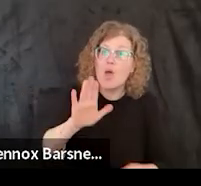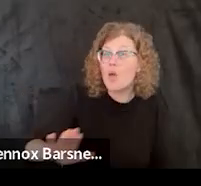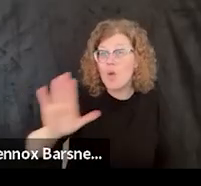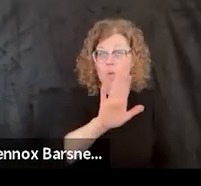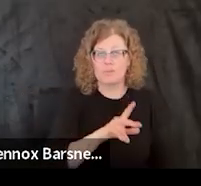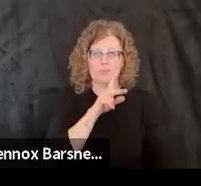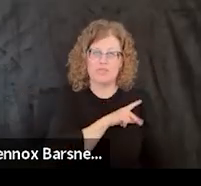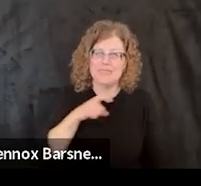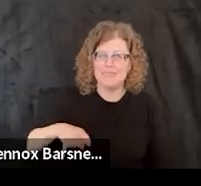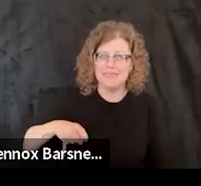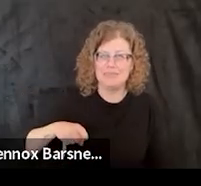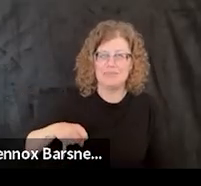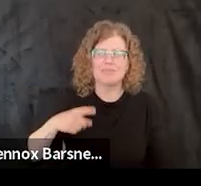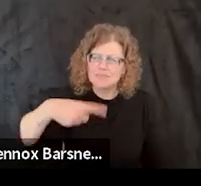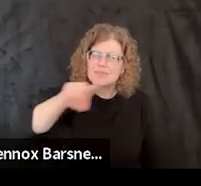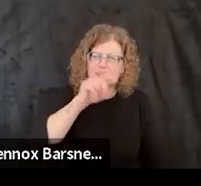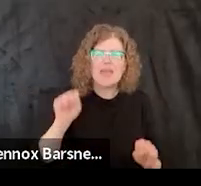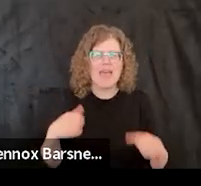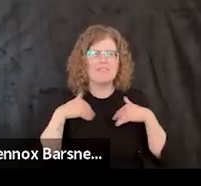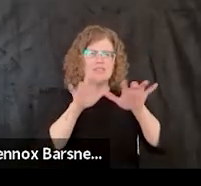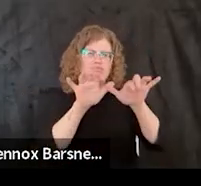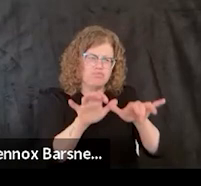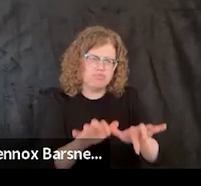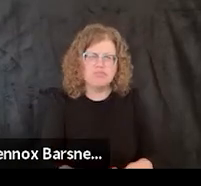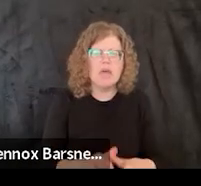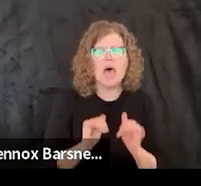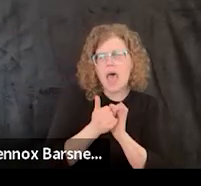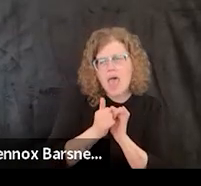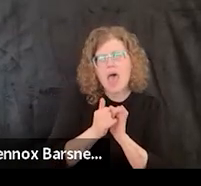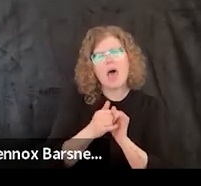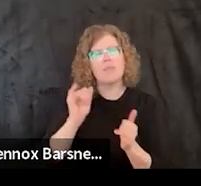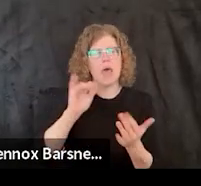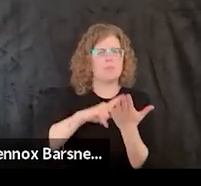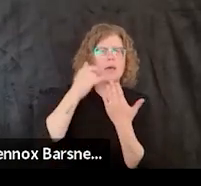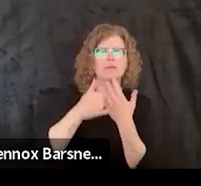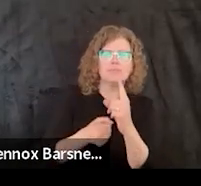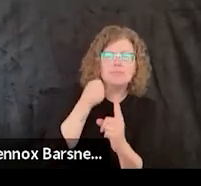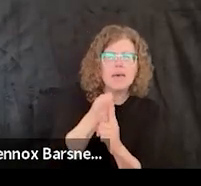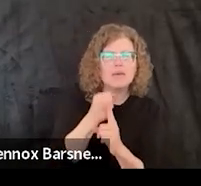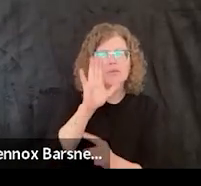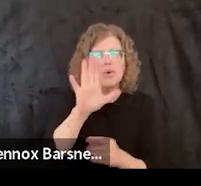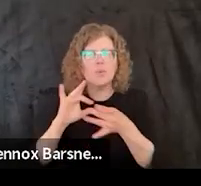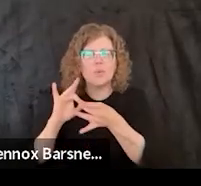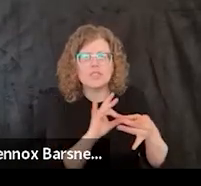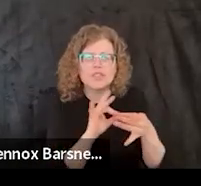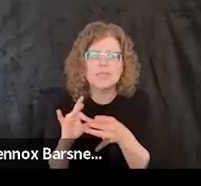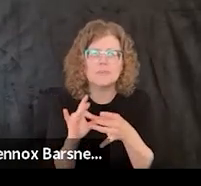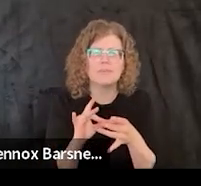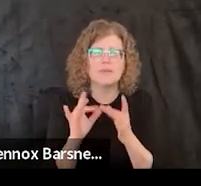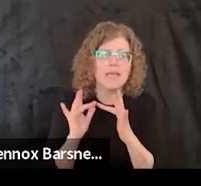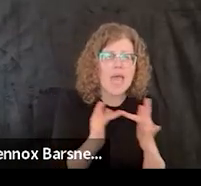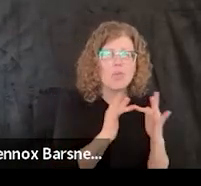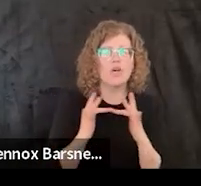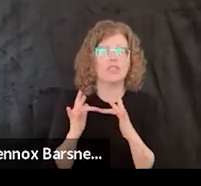speak about how this project will impact your relationships, networks, or communities, either during or after the completion of your